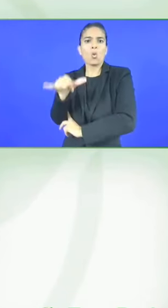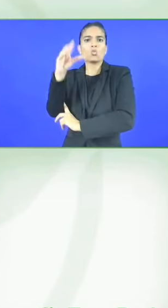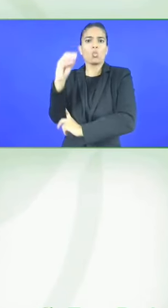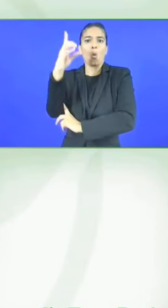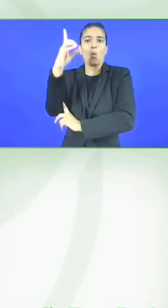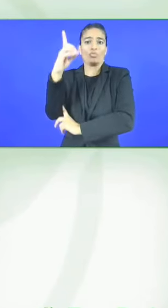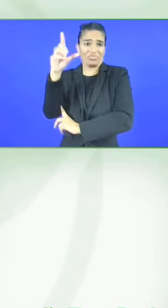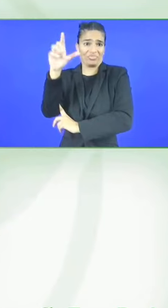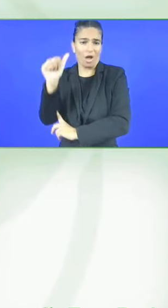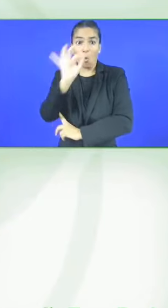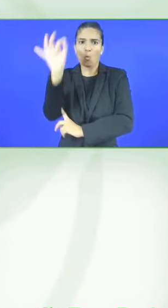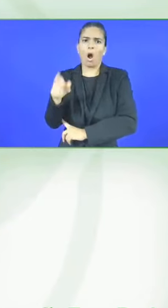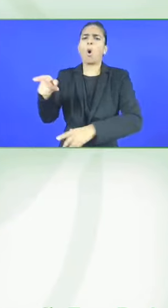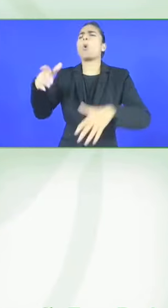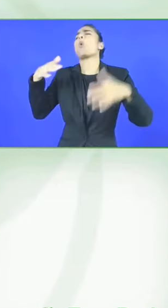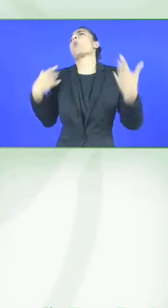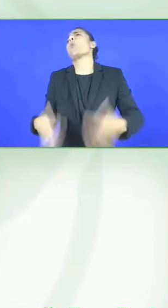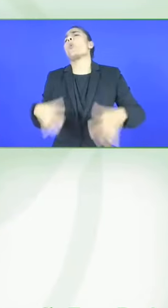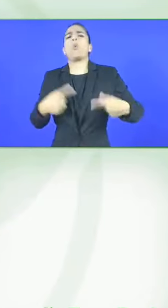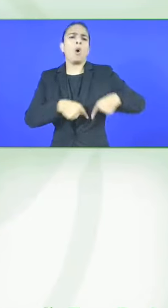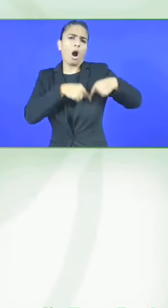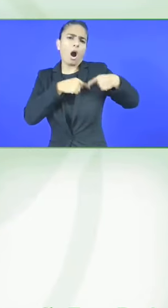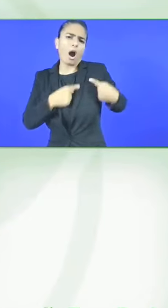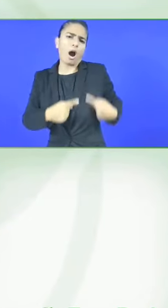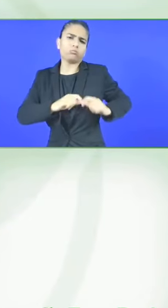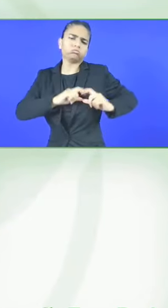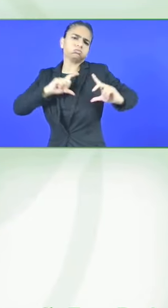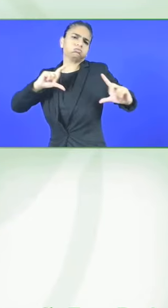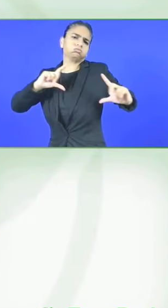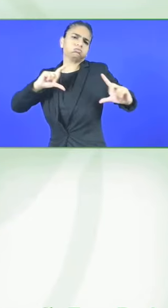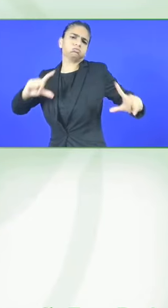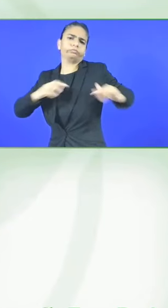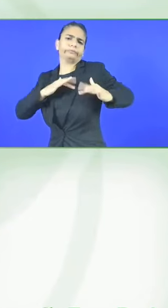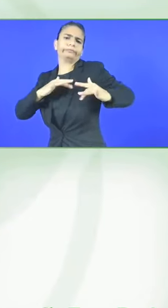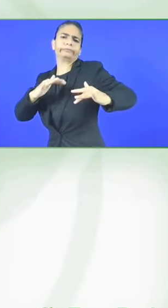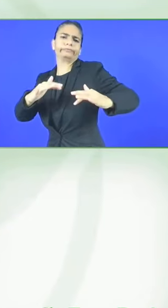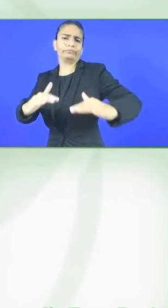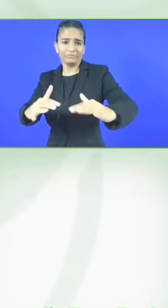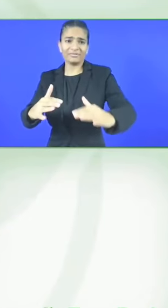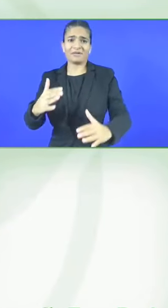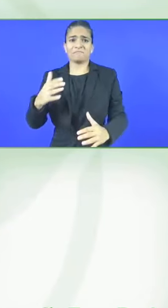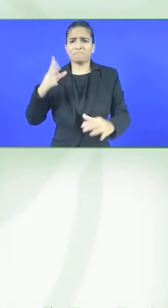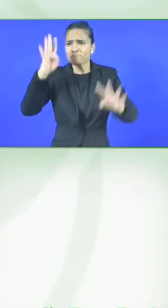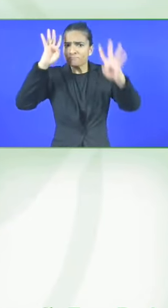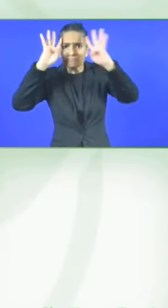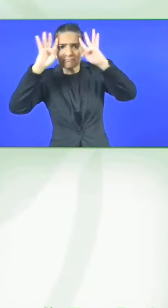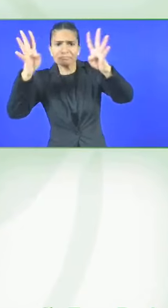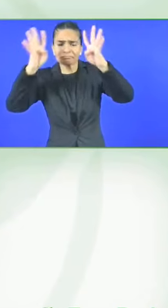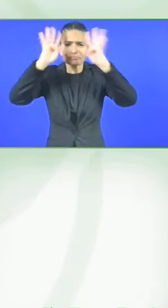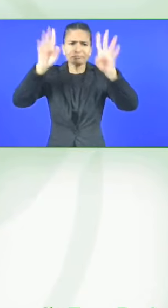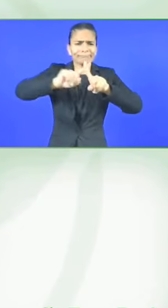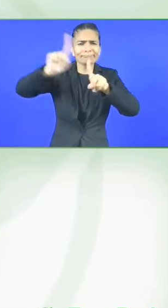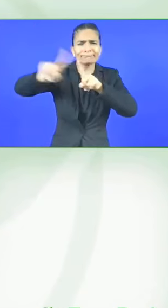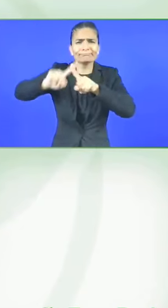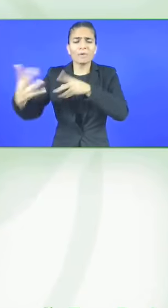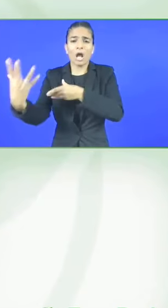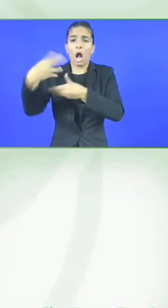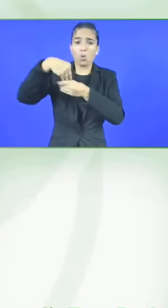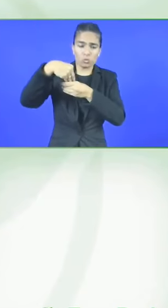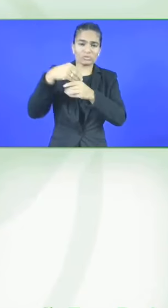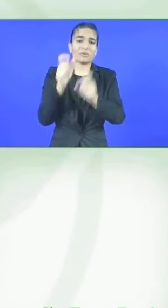as a mentor, he gives his time endlessly. He travels around the world. And what we would love to do is hear a little bit